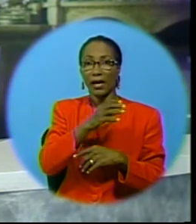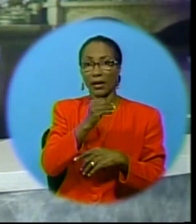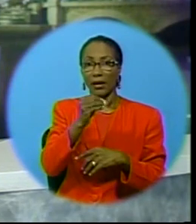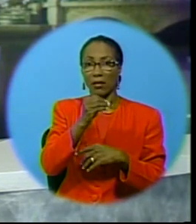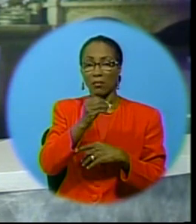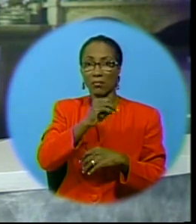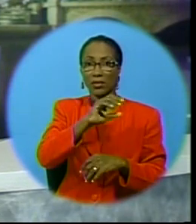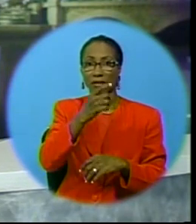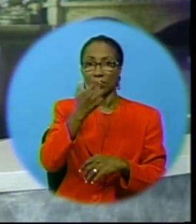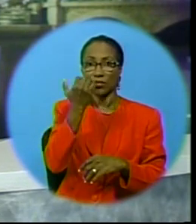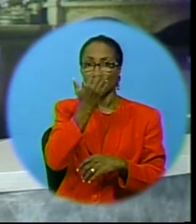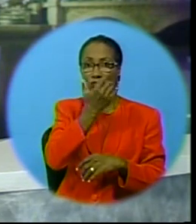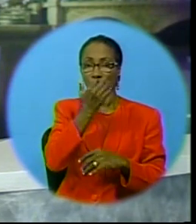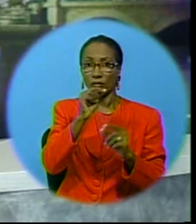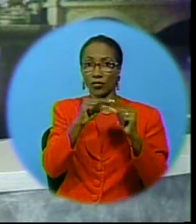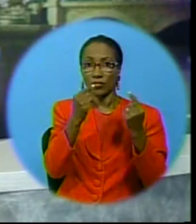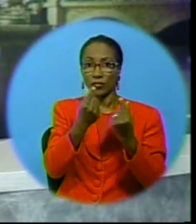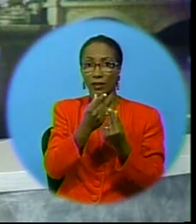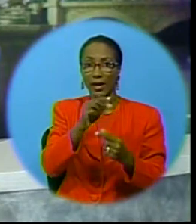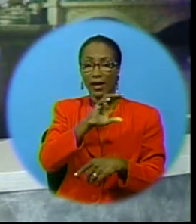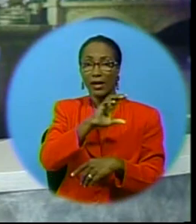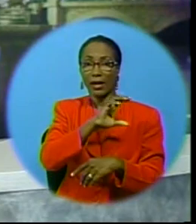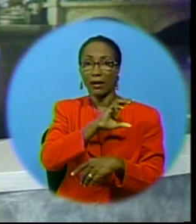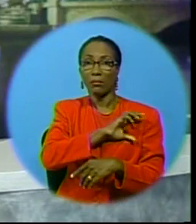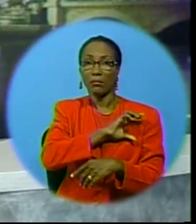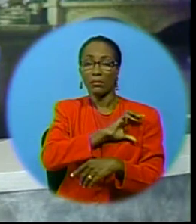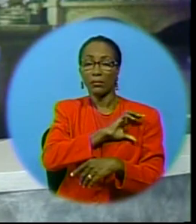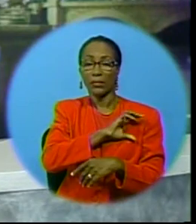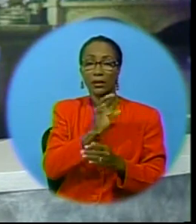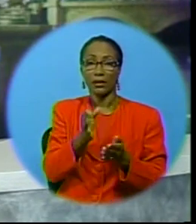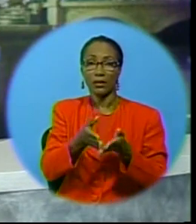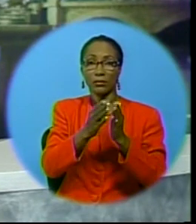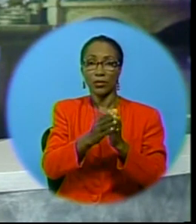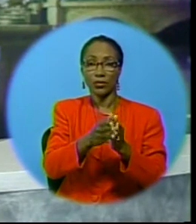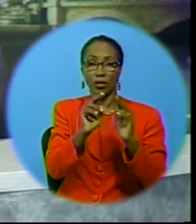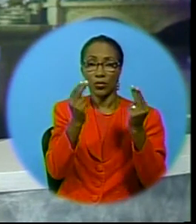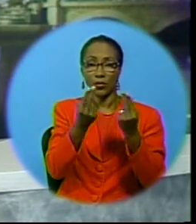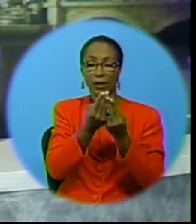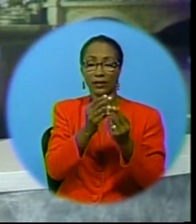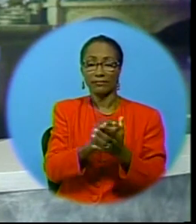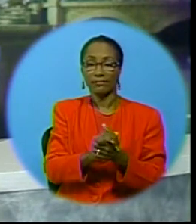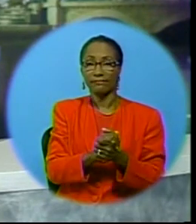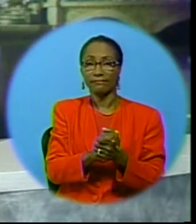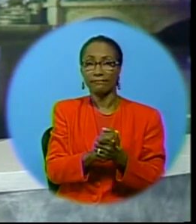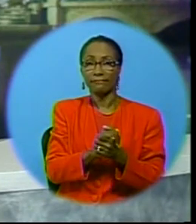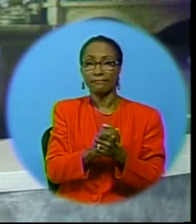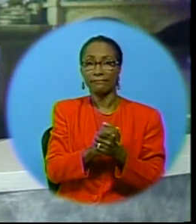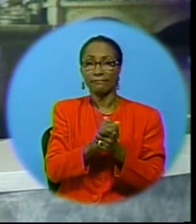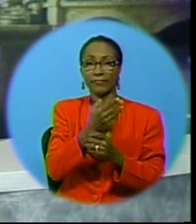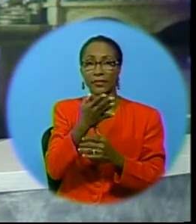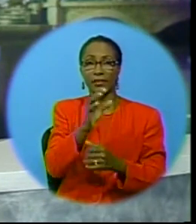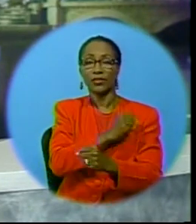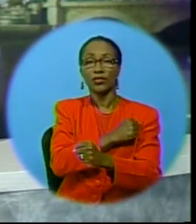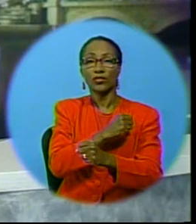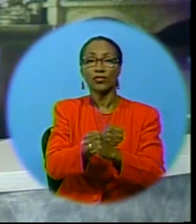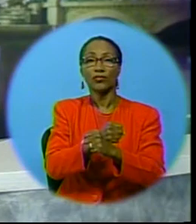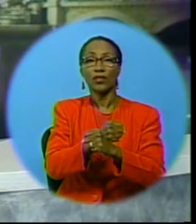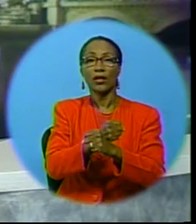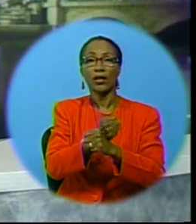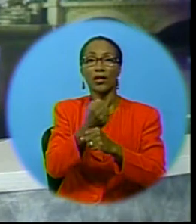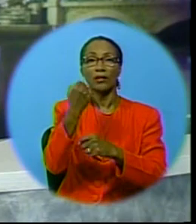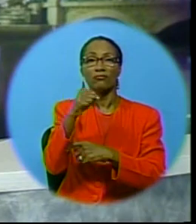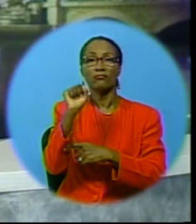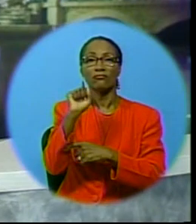unit. 1 Barbadian registered cabin cruiser was also seized. Well, there's strong objection tonight to